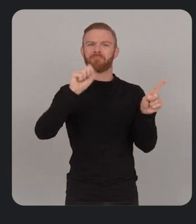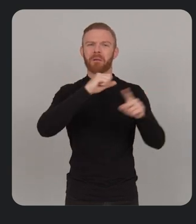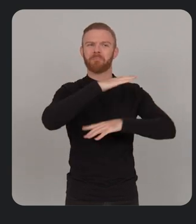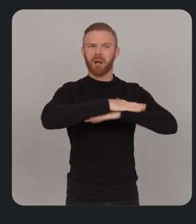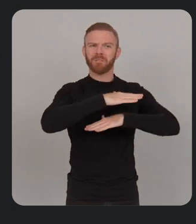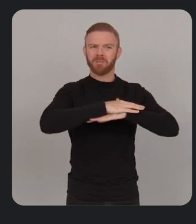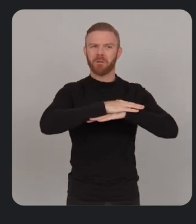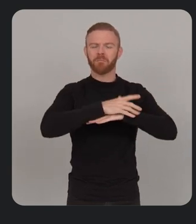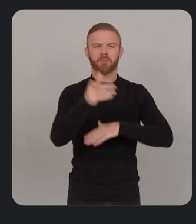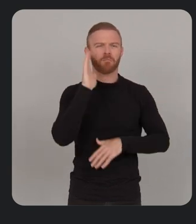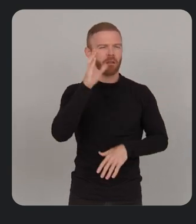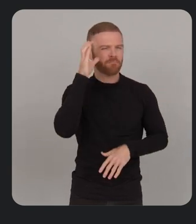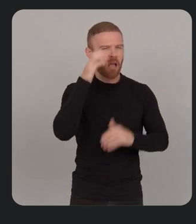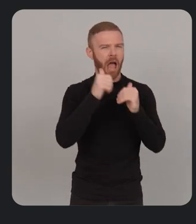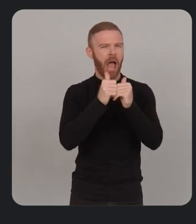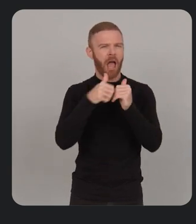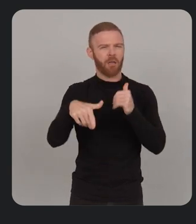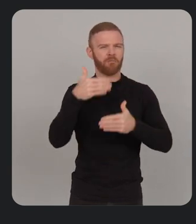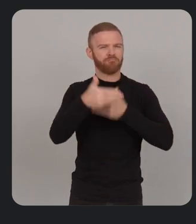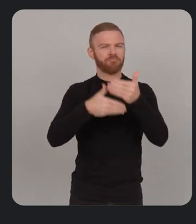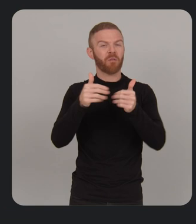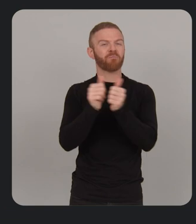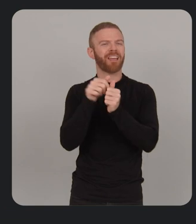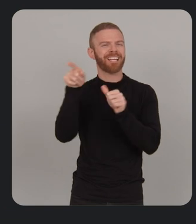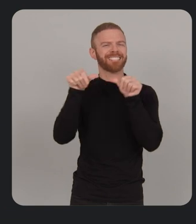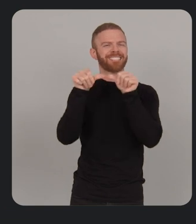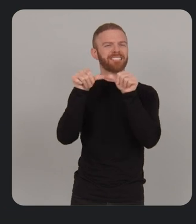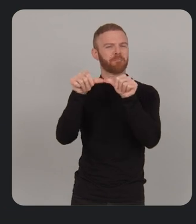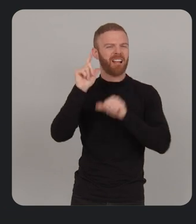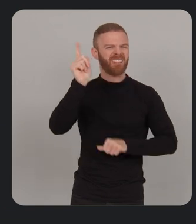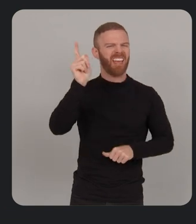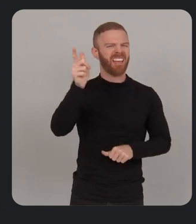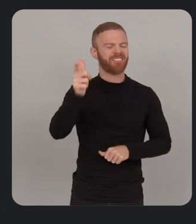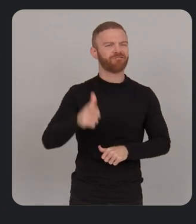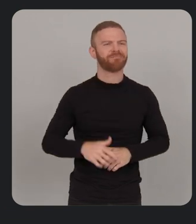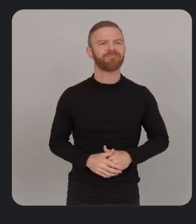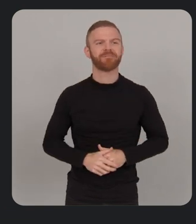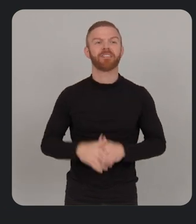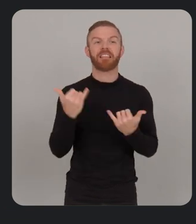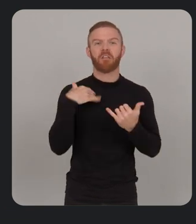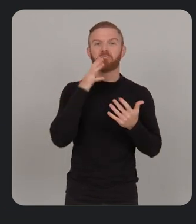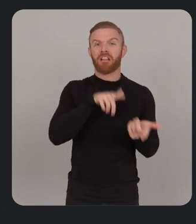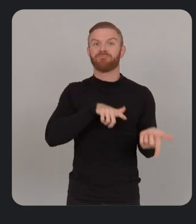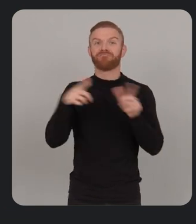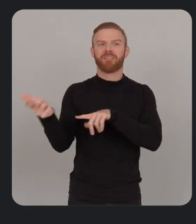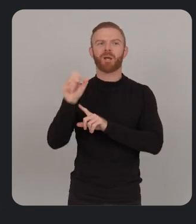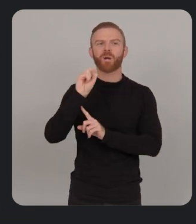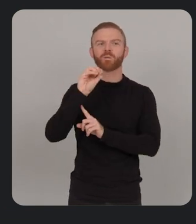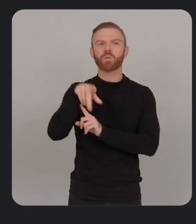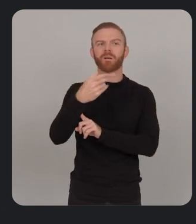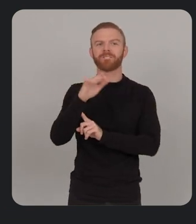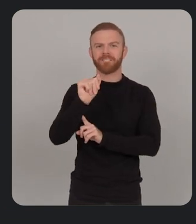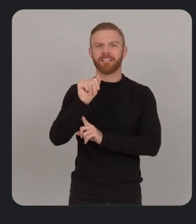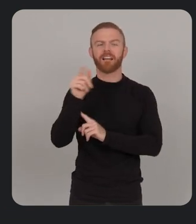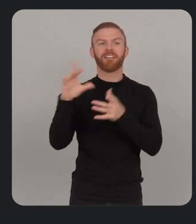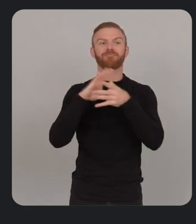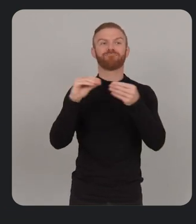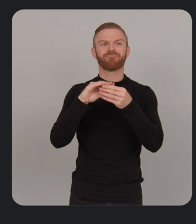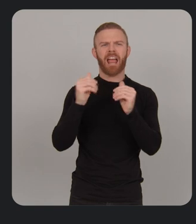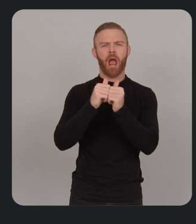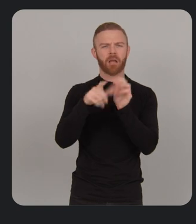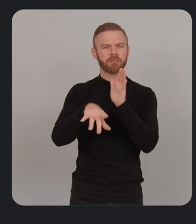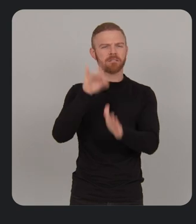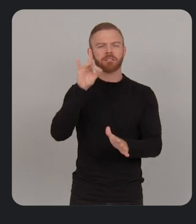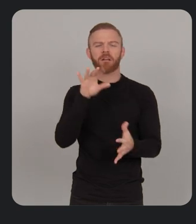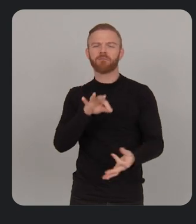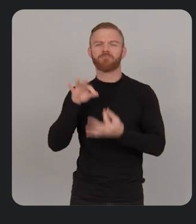You'll hear how we're doing this with sustainability later. Now, I'm going to pass it over to Sophia to share how Google can help you find